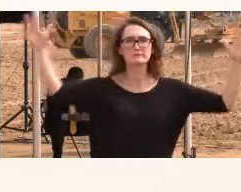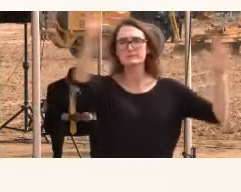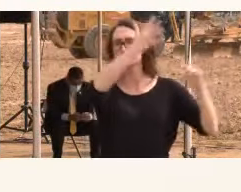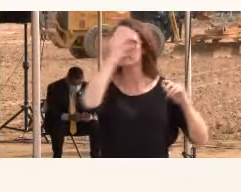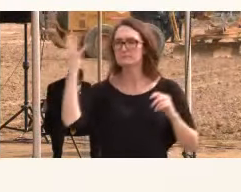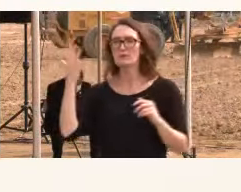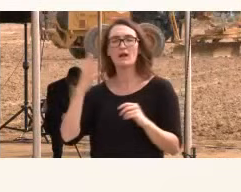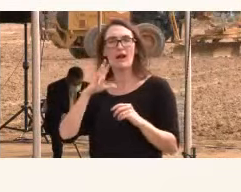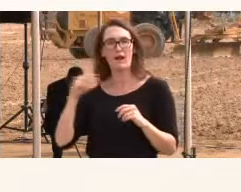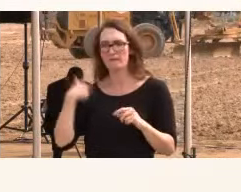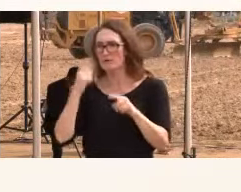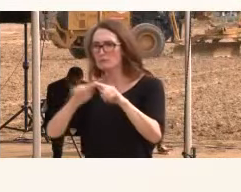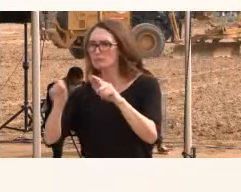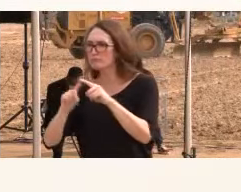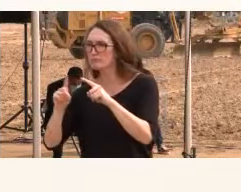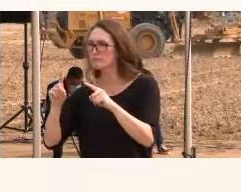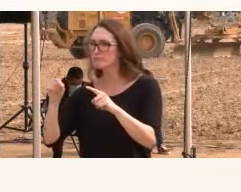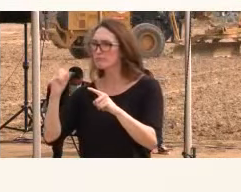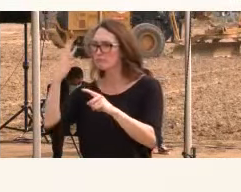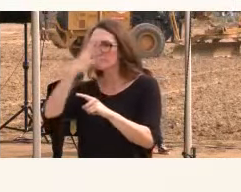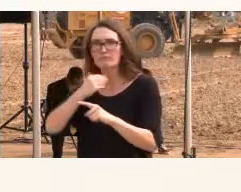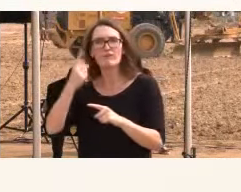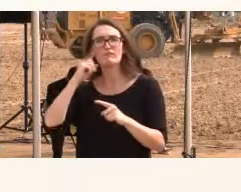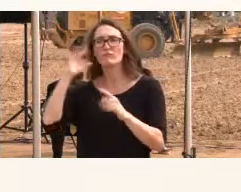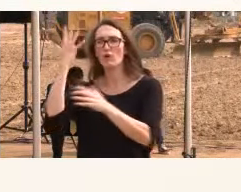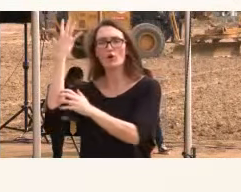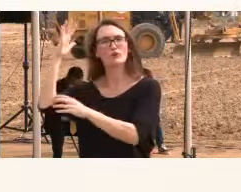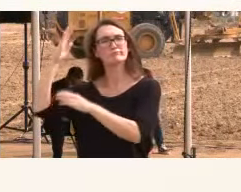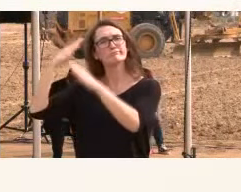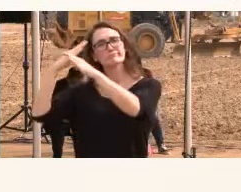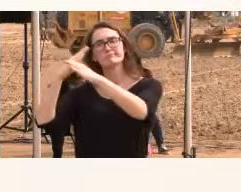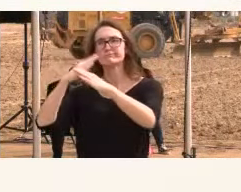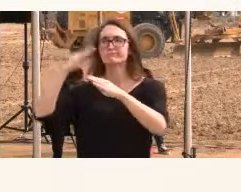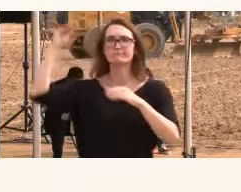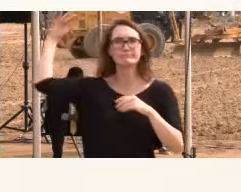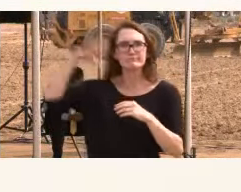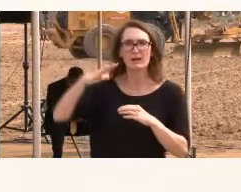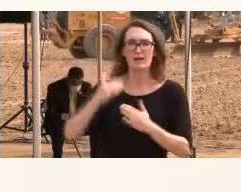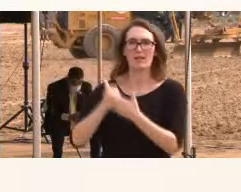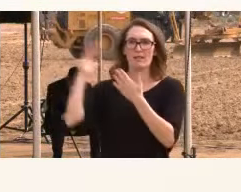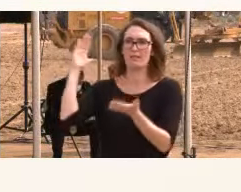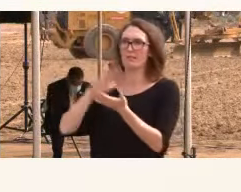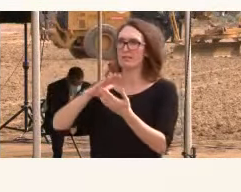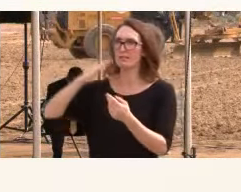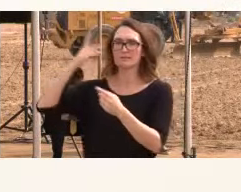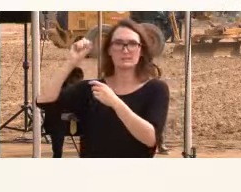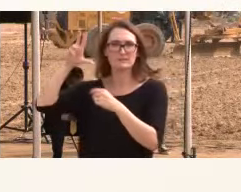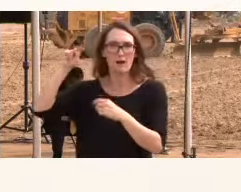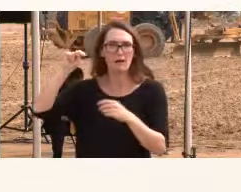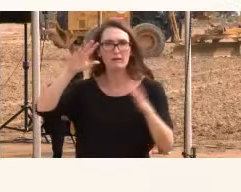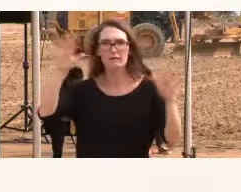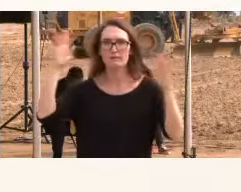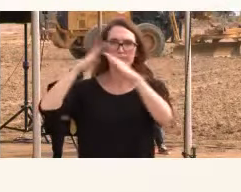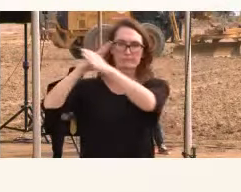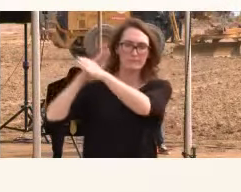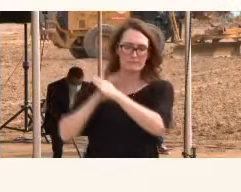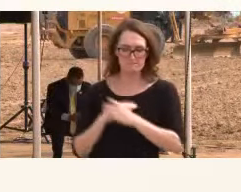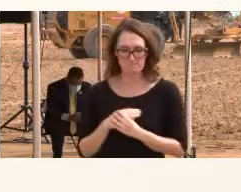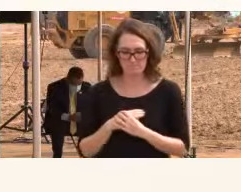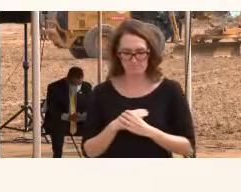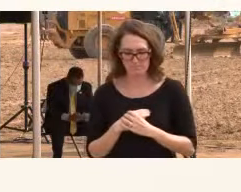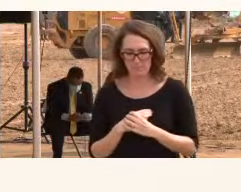sustainable landscape features to provide shading and help reduce urban heat and improve public health. The campus will